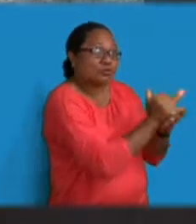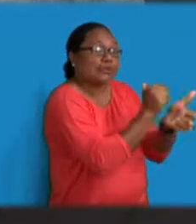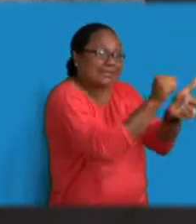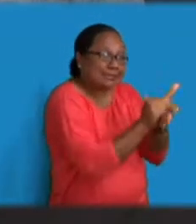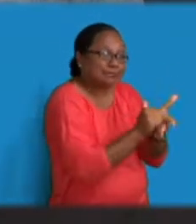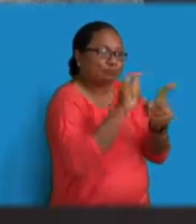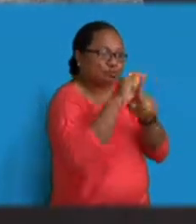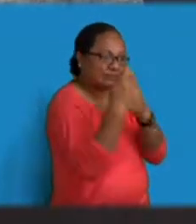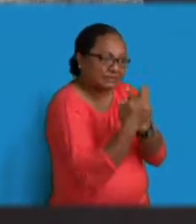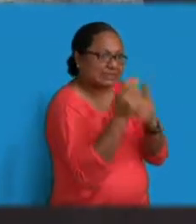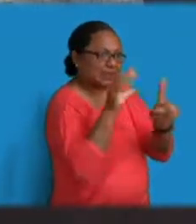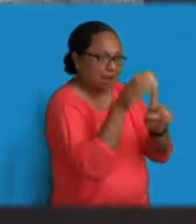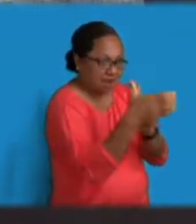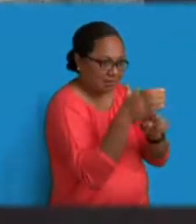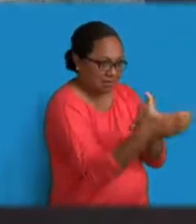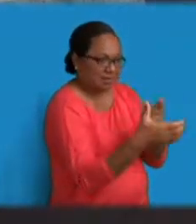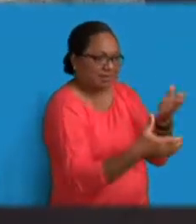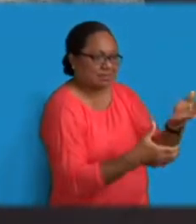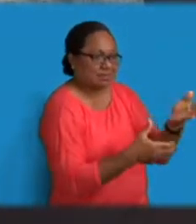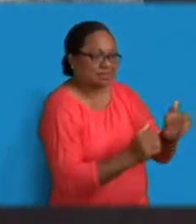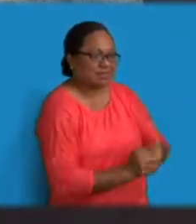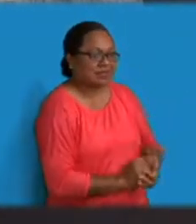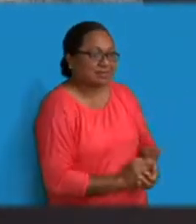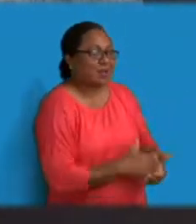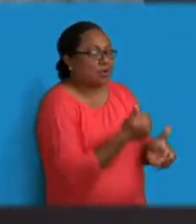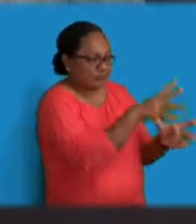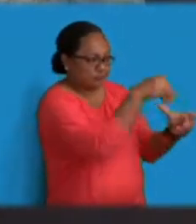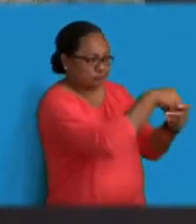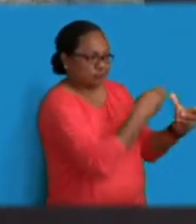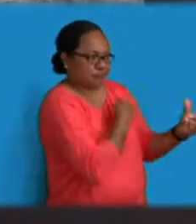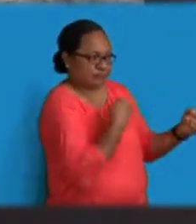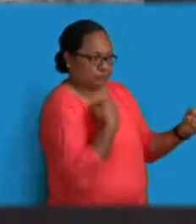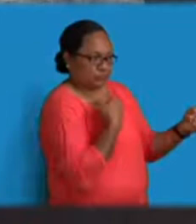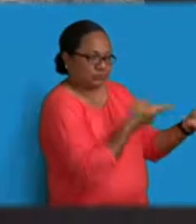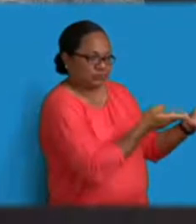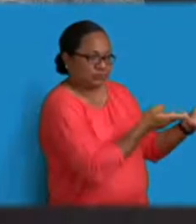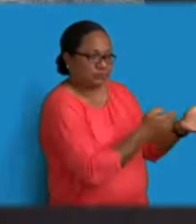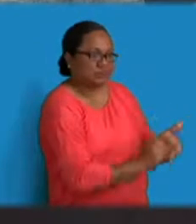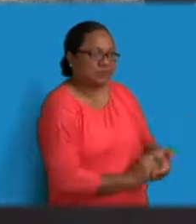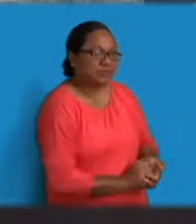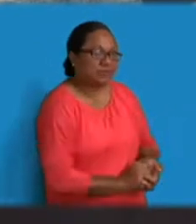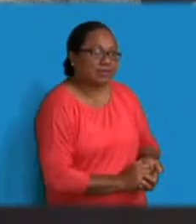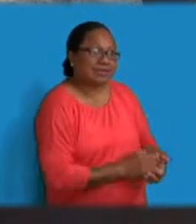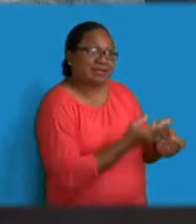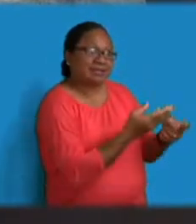that that is being mooted within the ministry. It's something that the